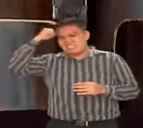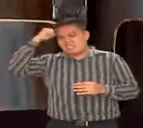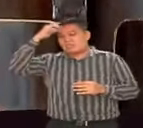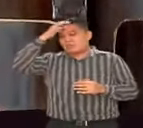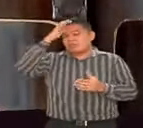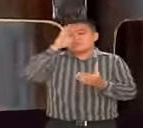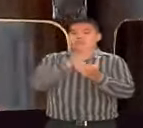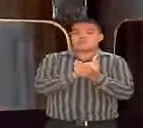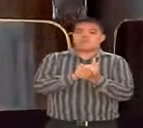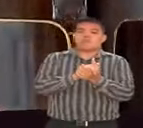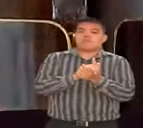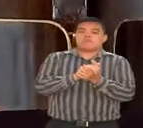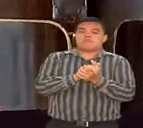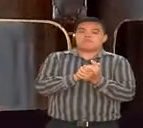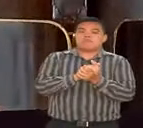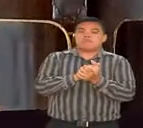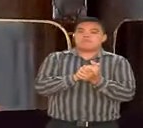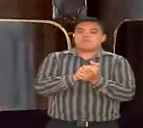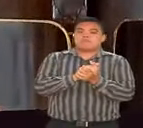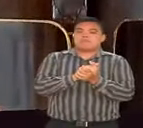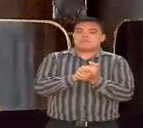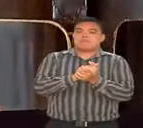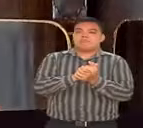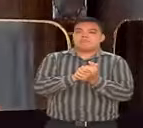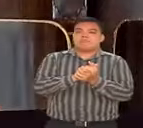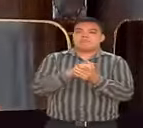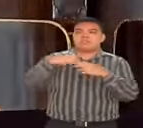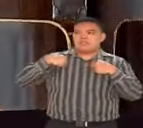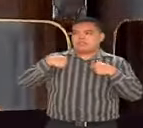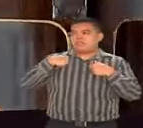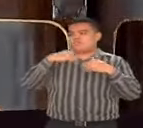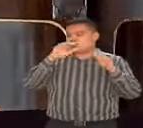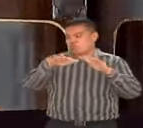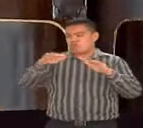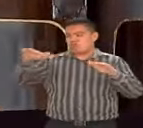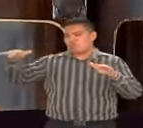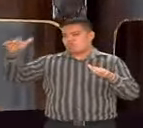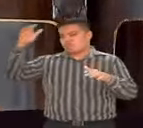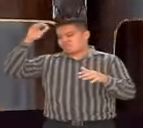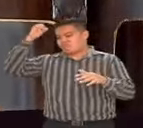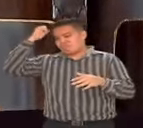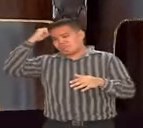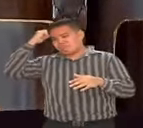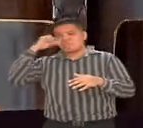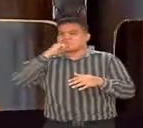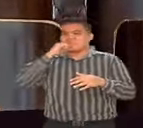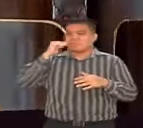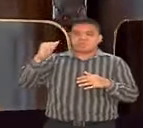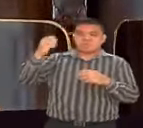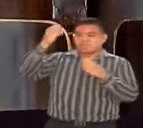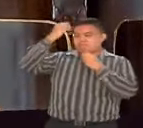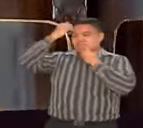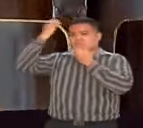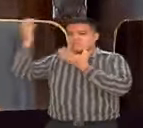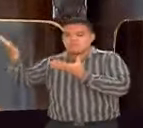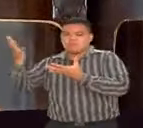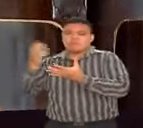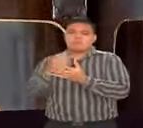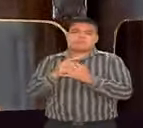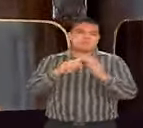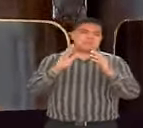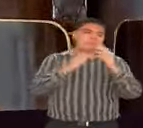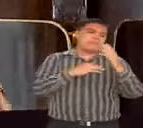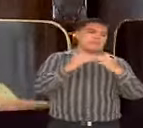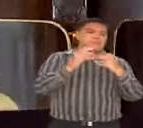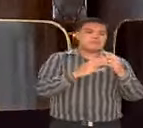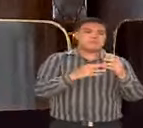ang bana kaysa mga bata. Naa may delinquent children, naa say delinquent parents, oy. Badlungon ka ayoy.